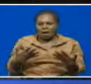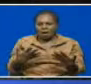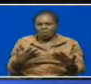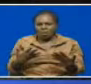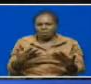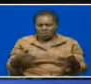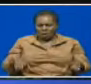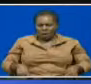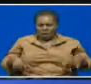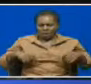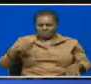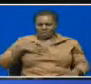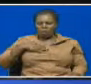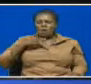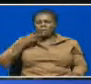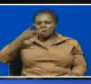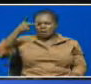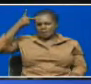our lifestyle as our parents.